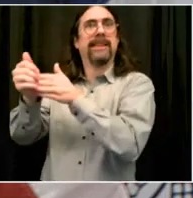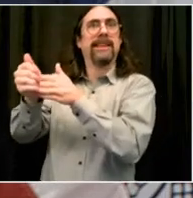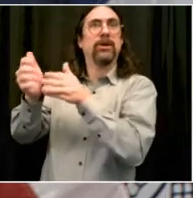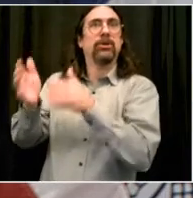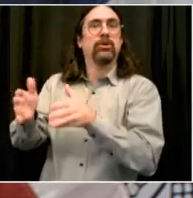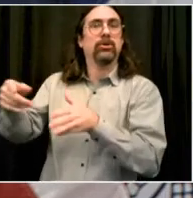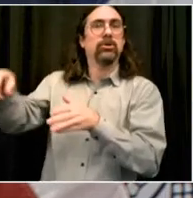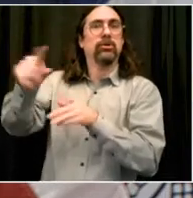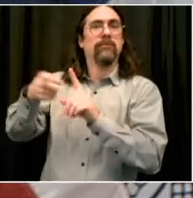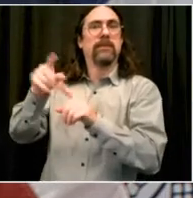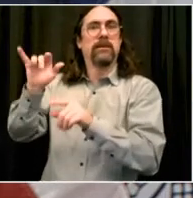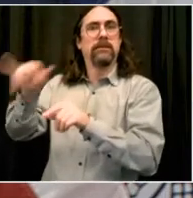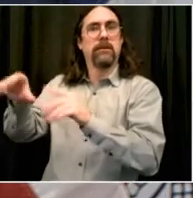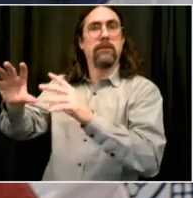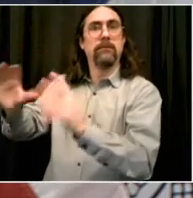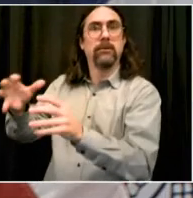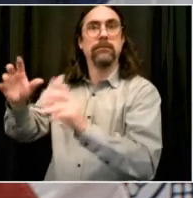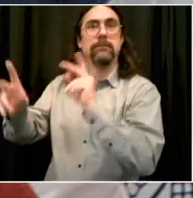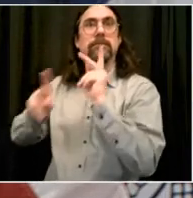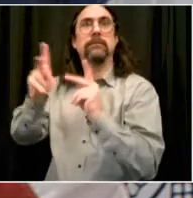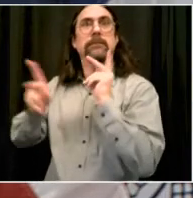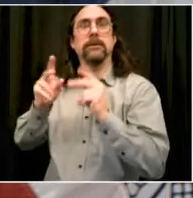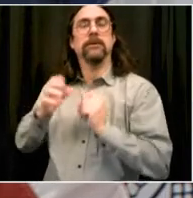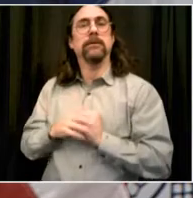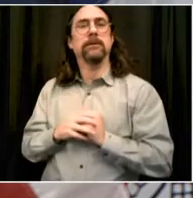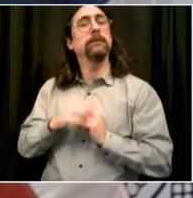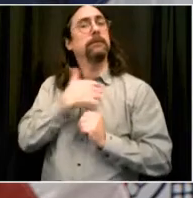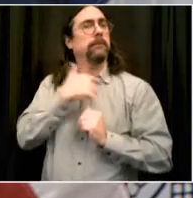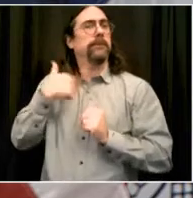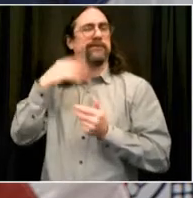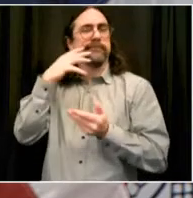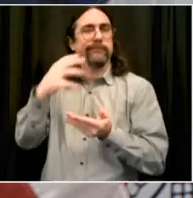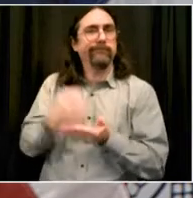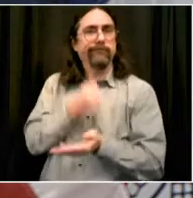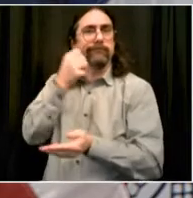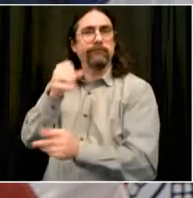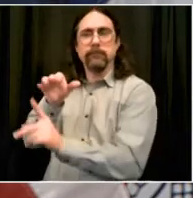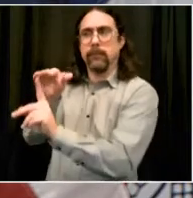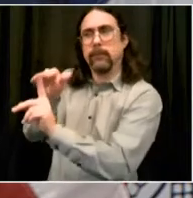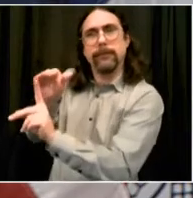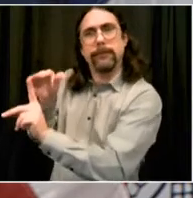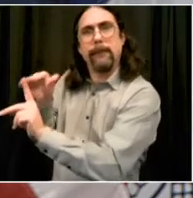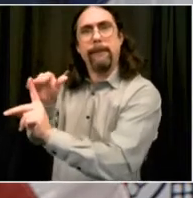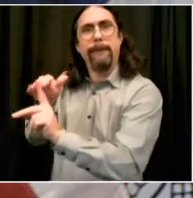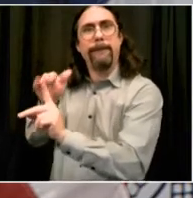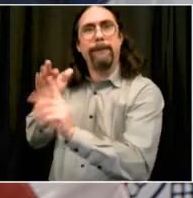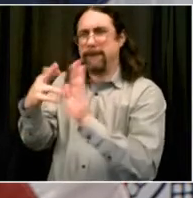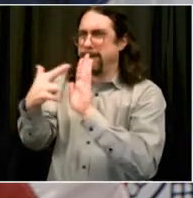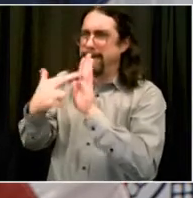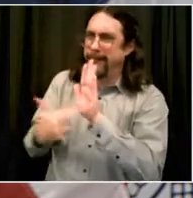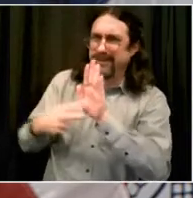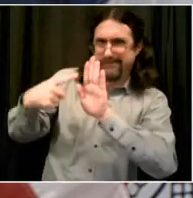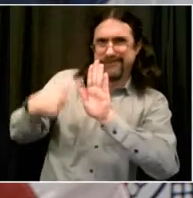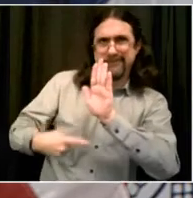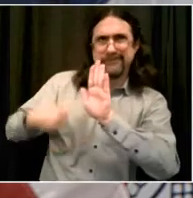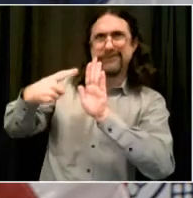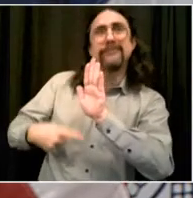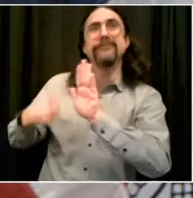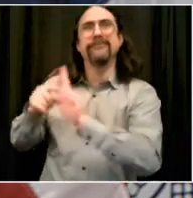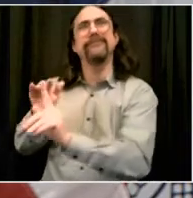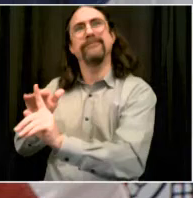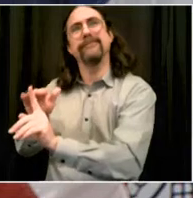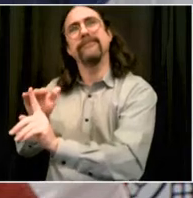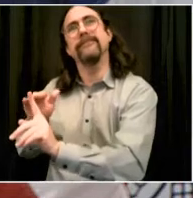to have to move to shut down the building once and for all, which is something no one wants. But that would be the next step if we see noncompliance. Go ahead.